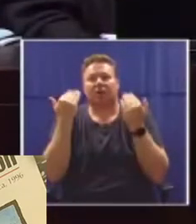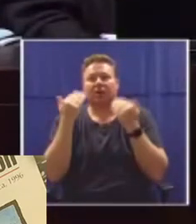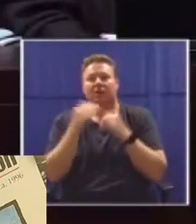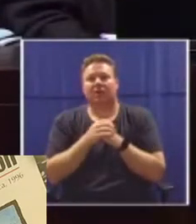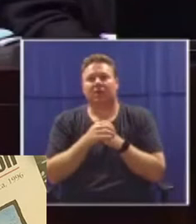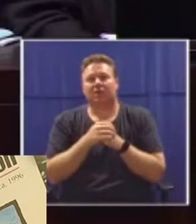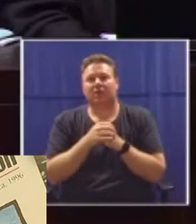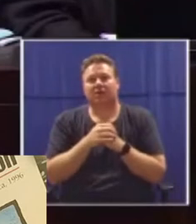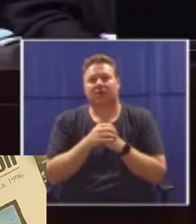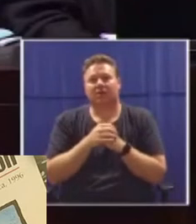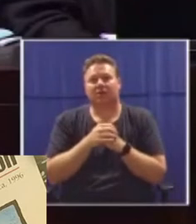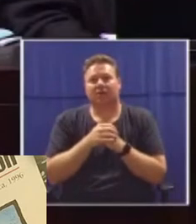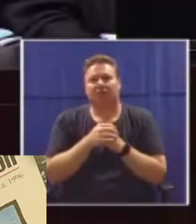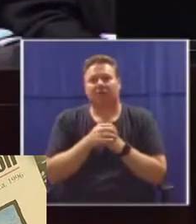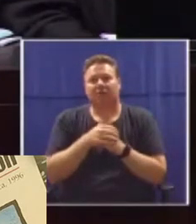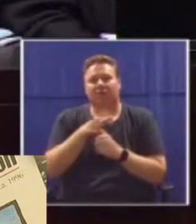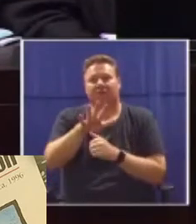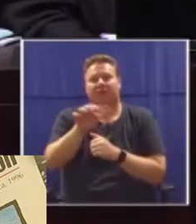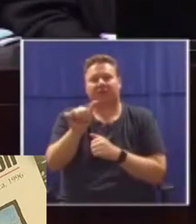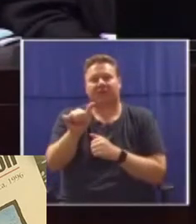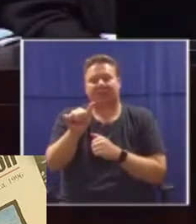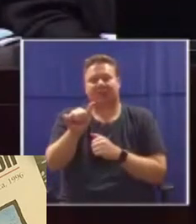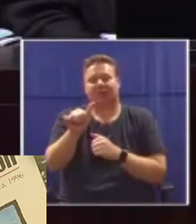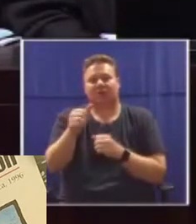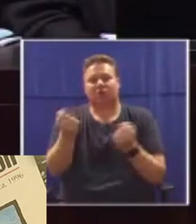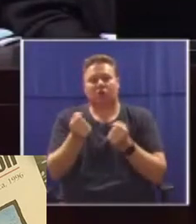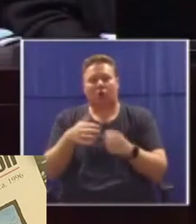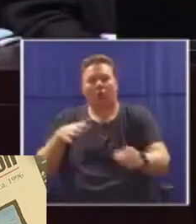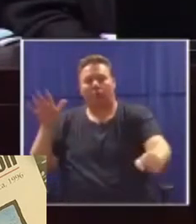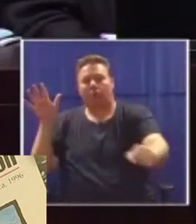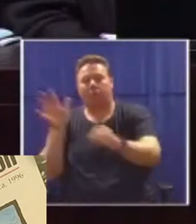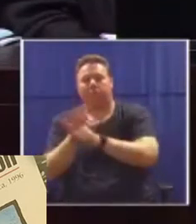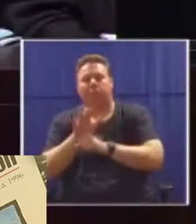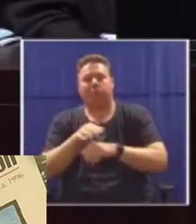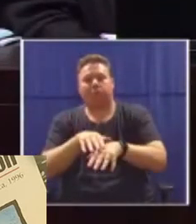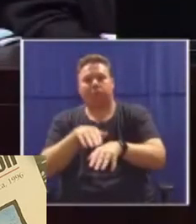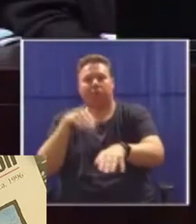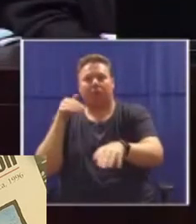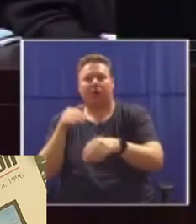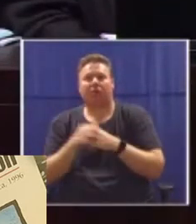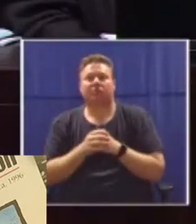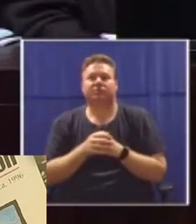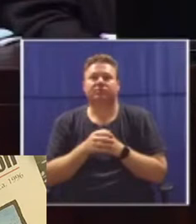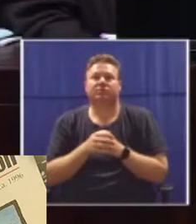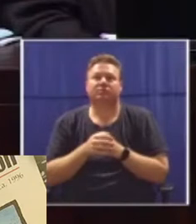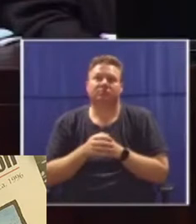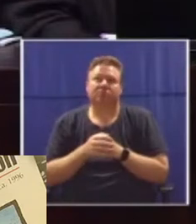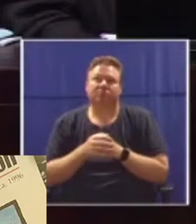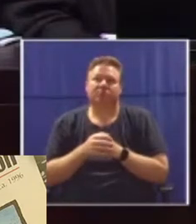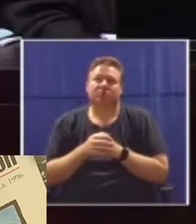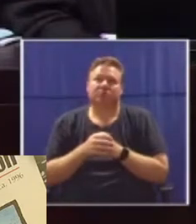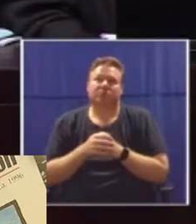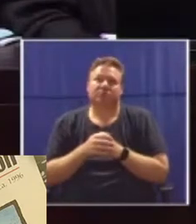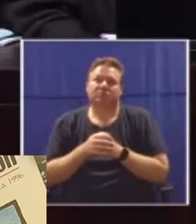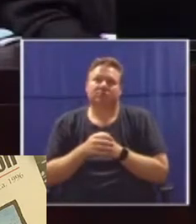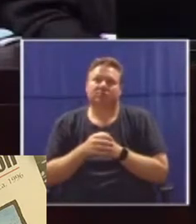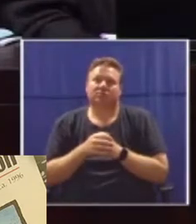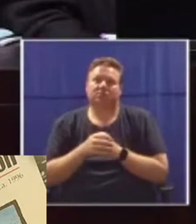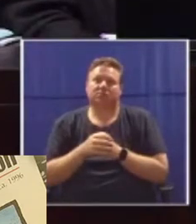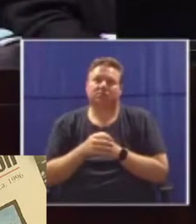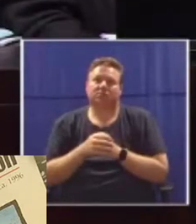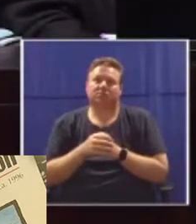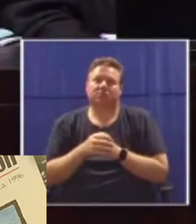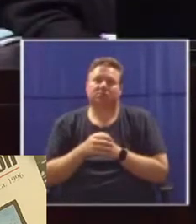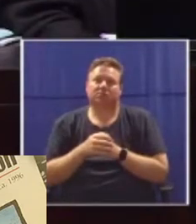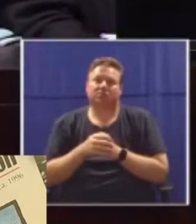about 56 motor vehicles were wiped out by this heavy duty vehicle that was going